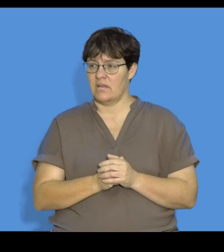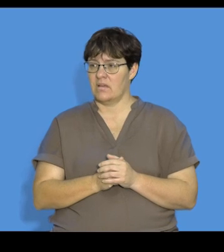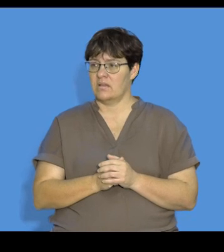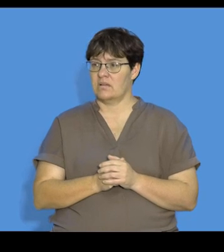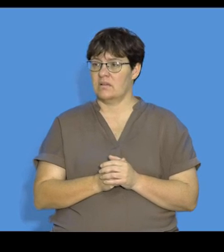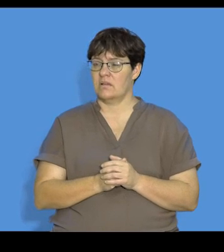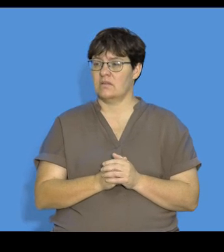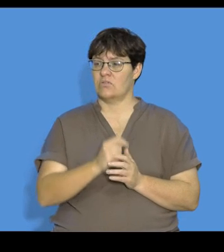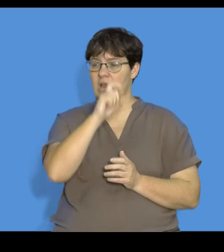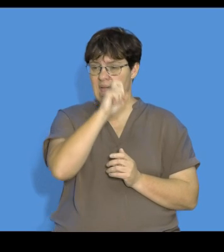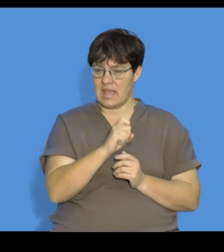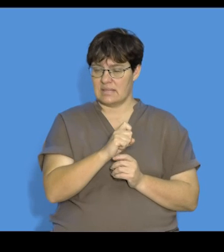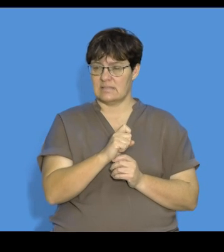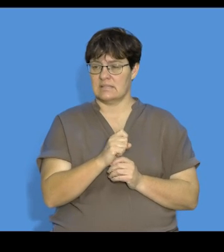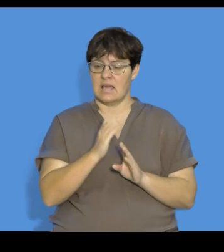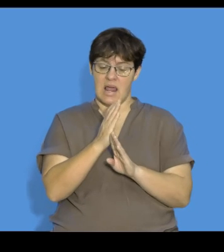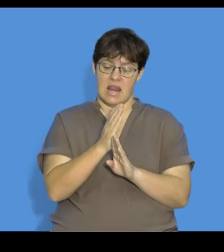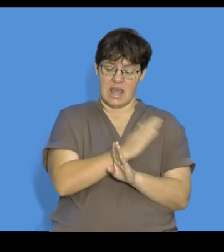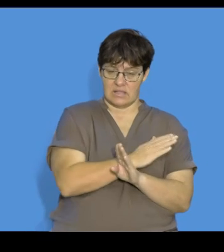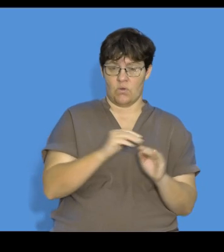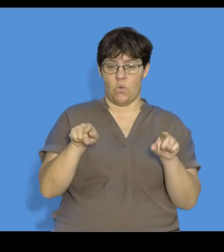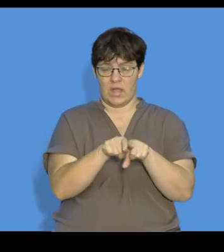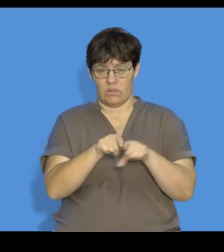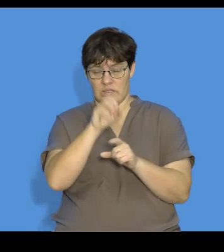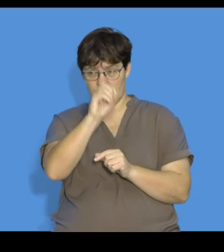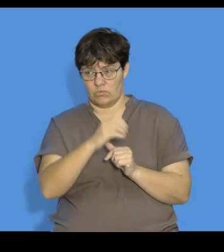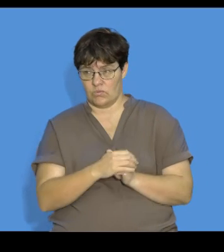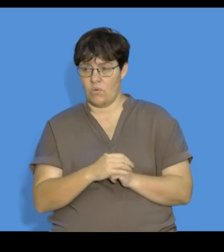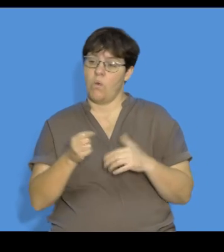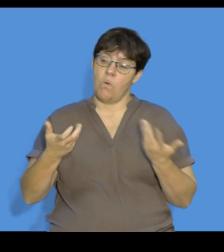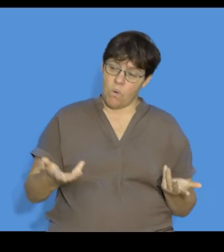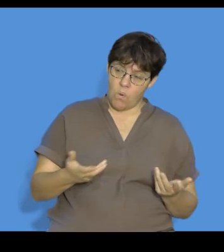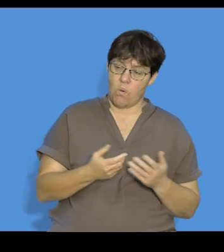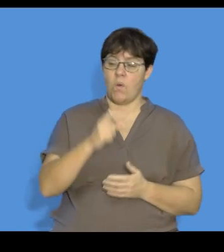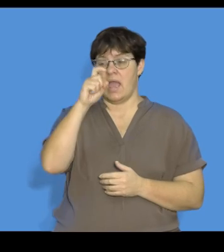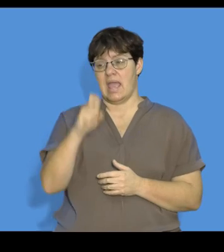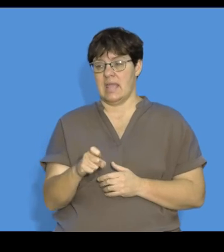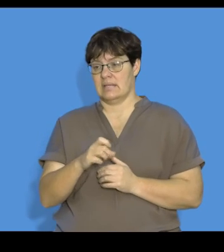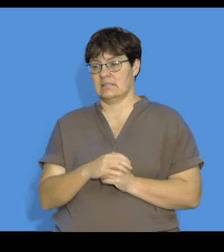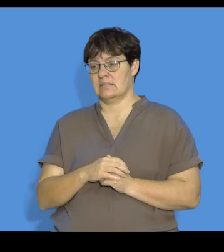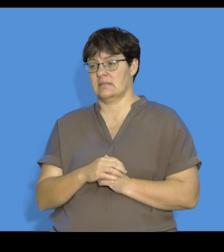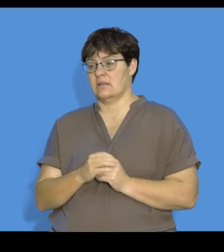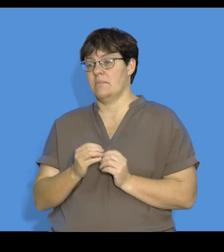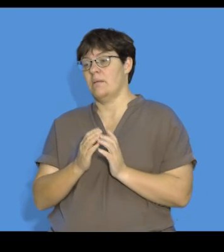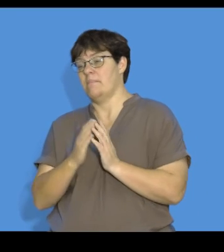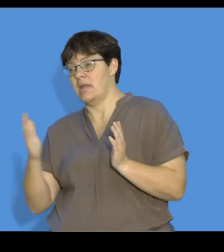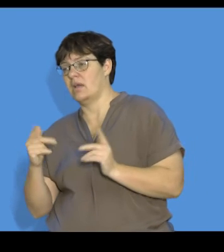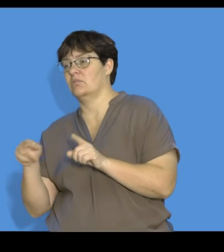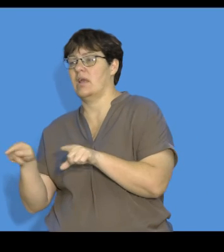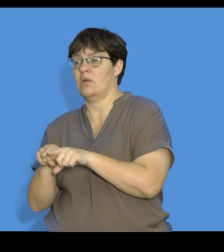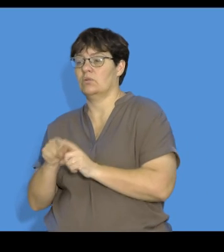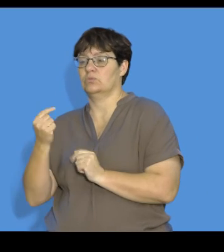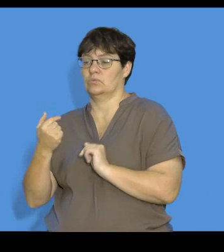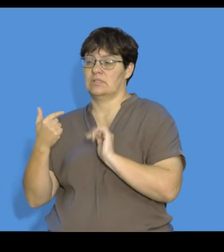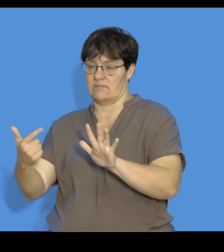there. So it means my x must be less or equal to 0, or my x must